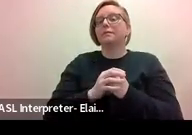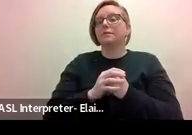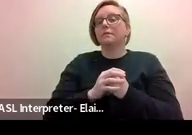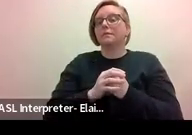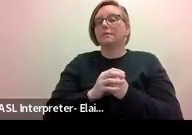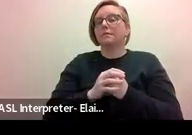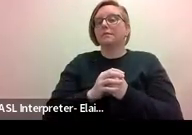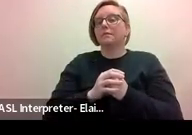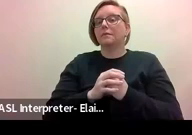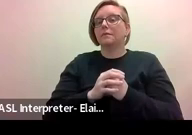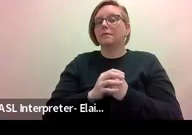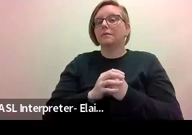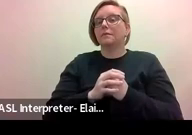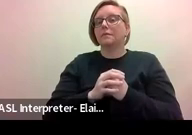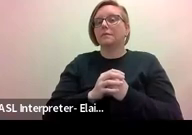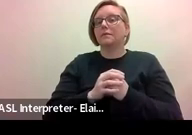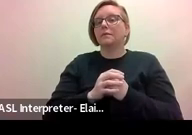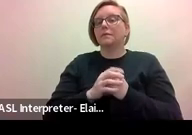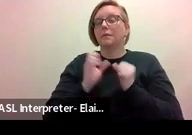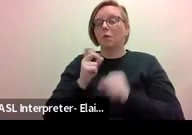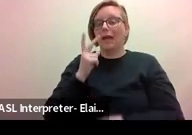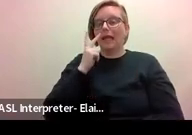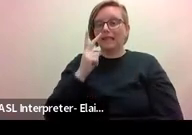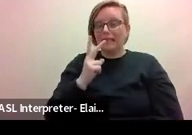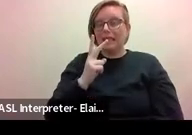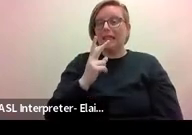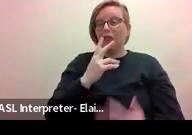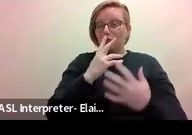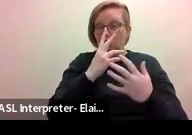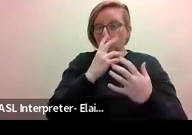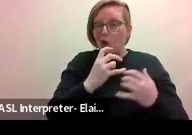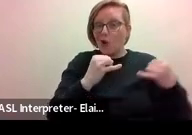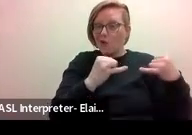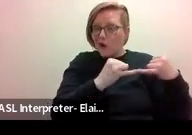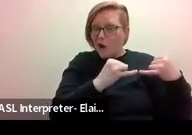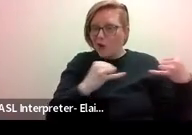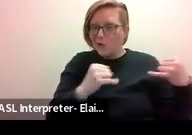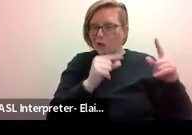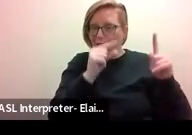can see the bold and underlined words in this